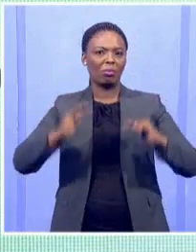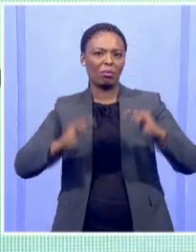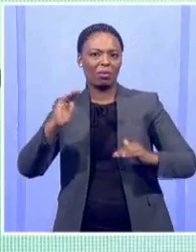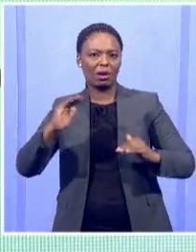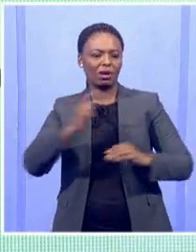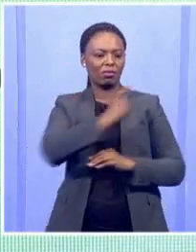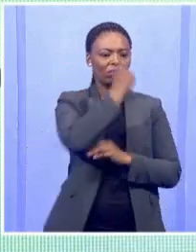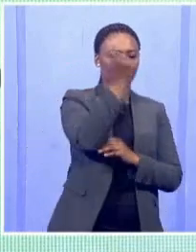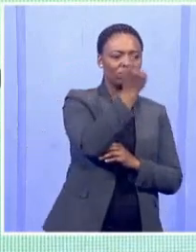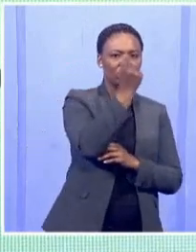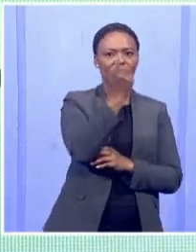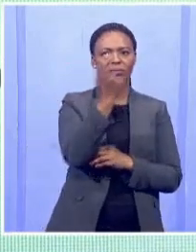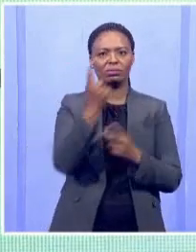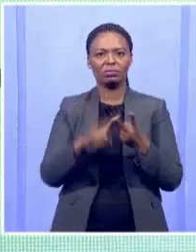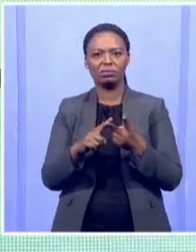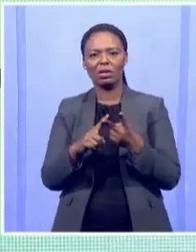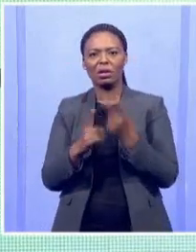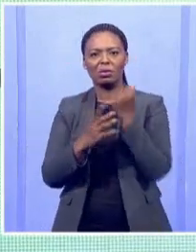So